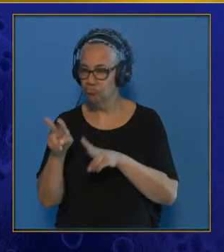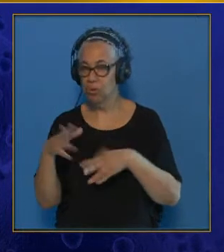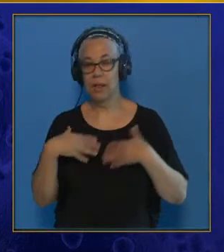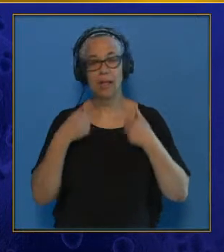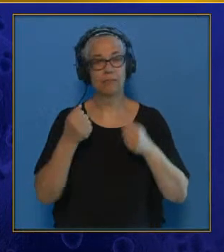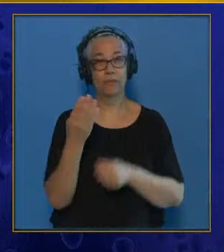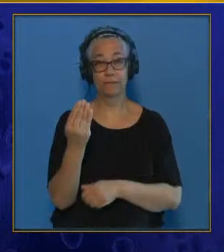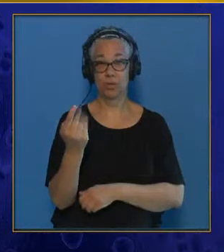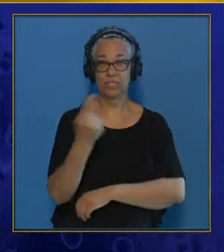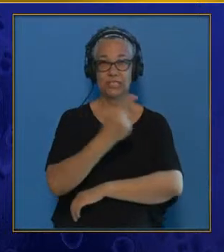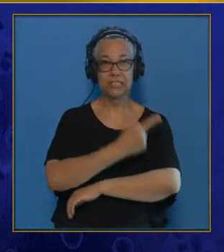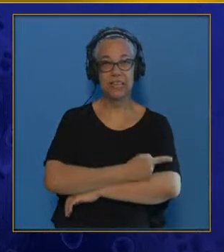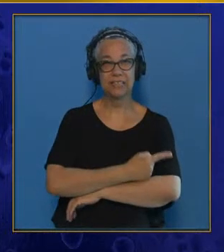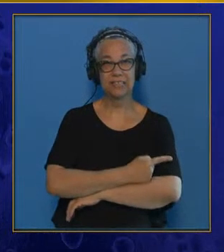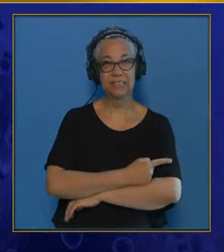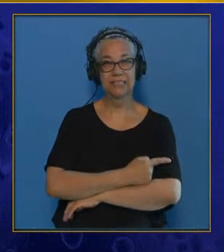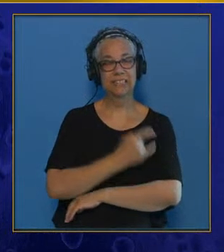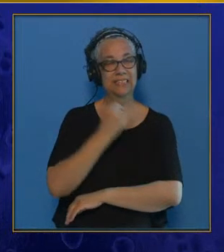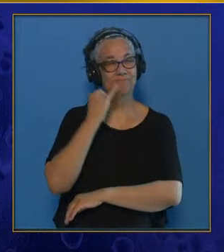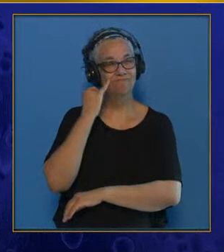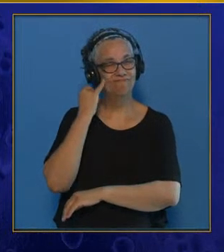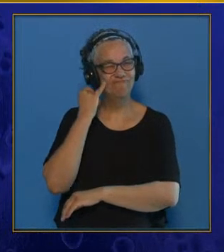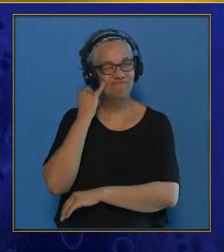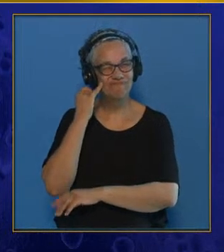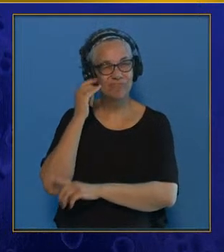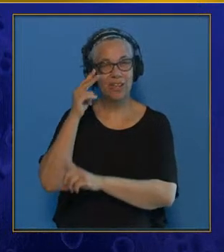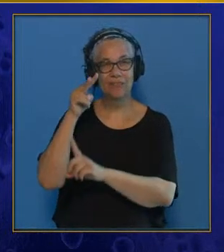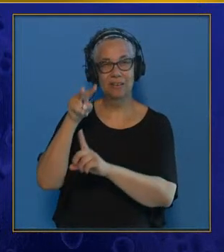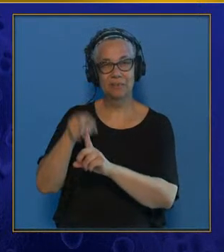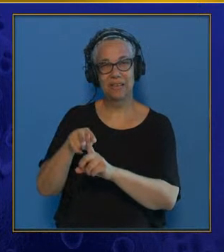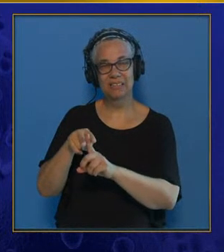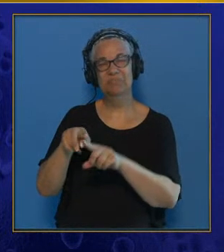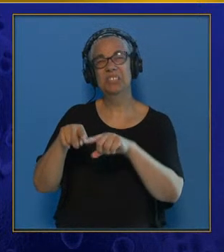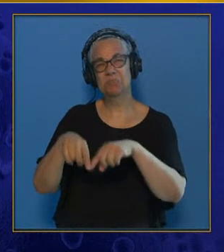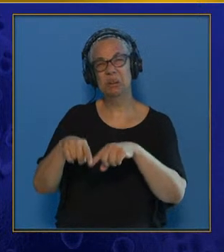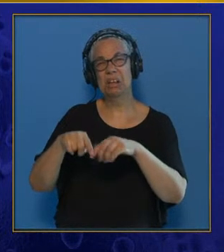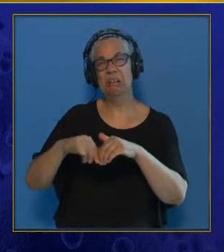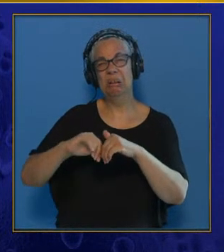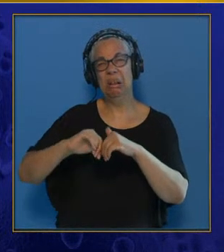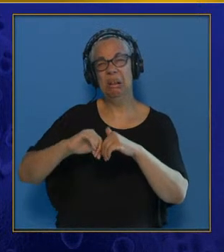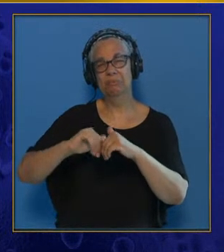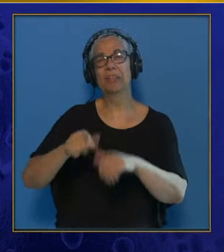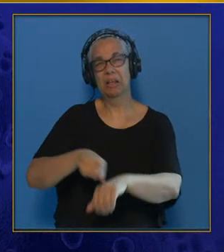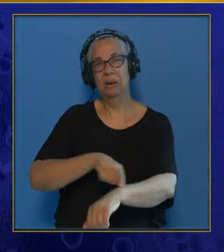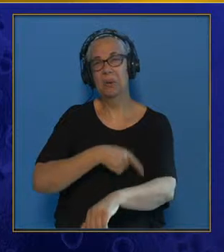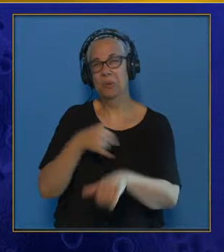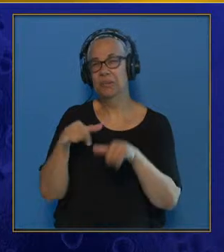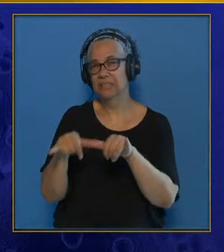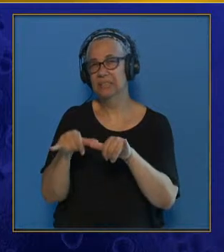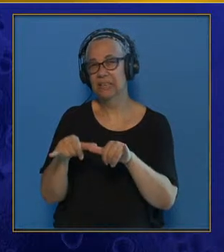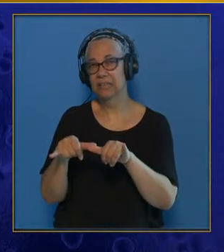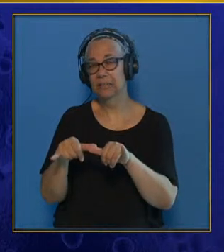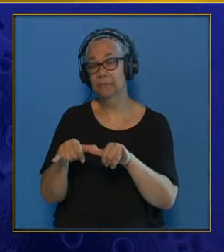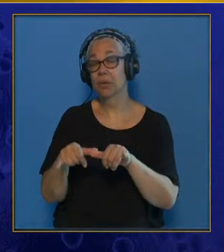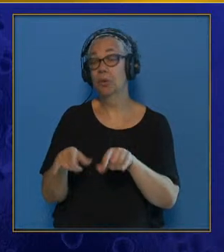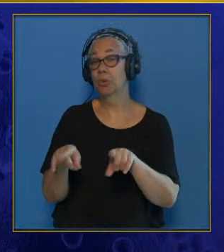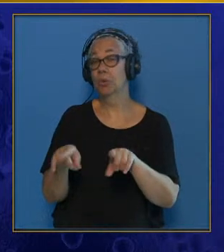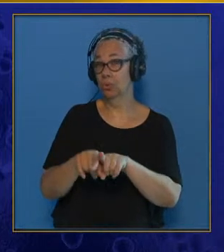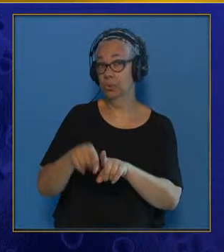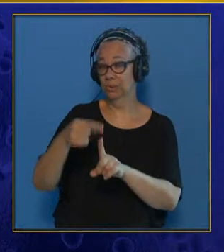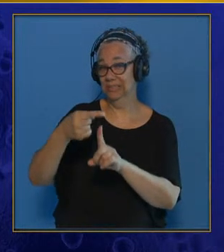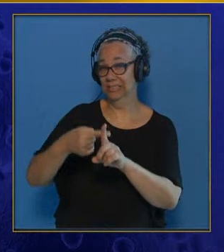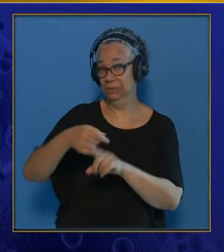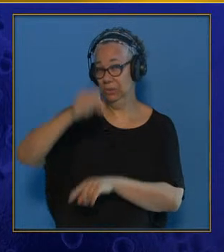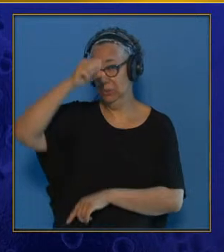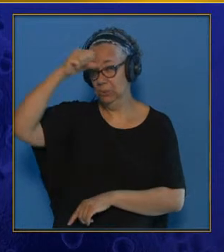days, if applicable, depending on the duration of their stay, and take their temperature twice daily and